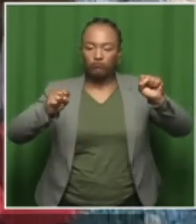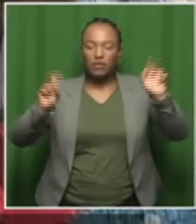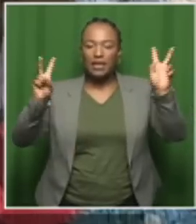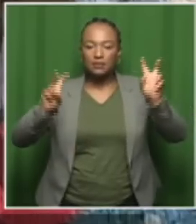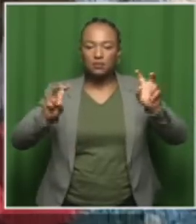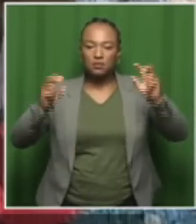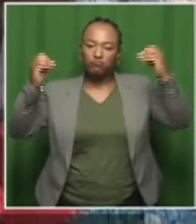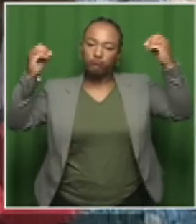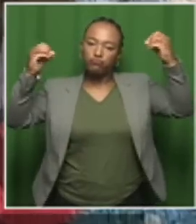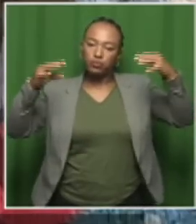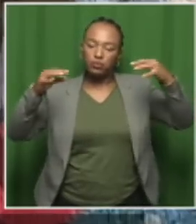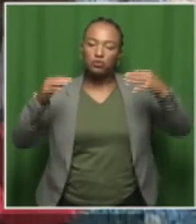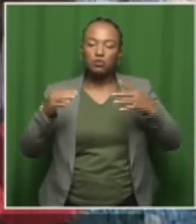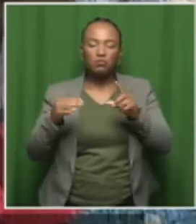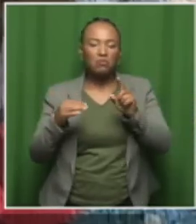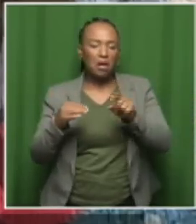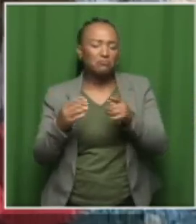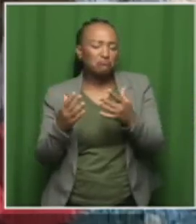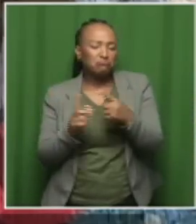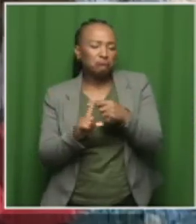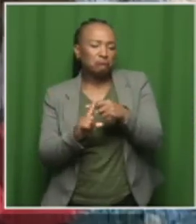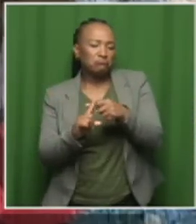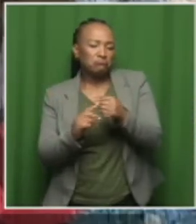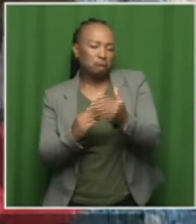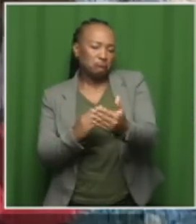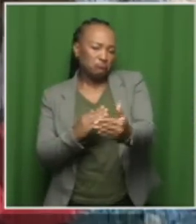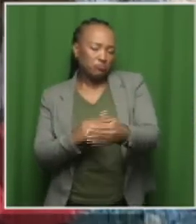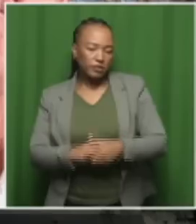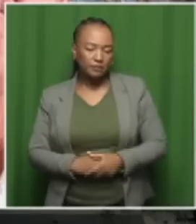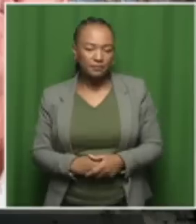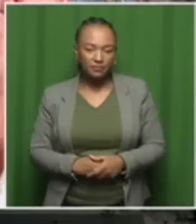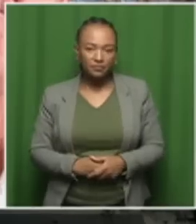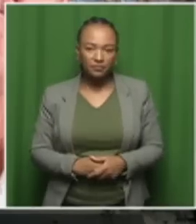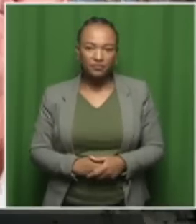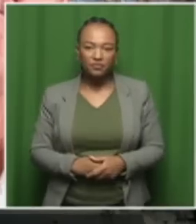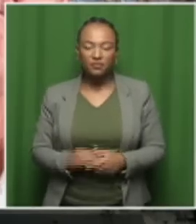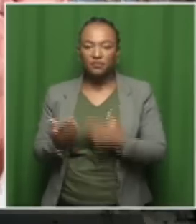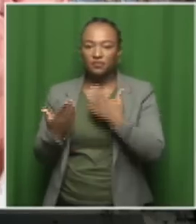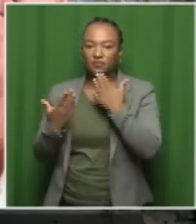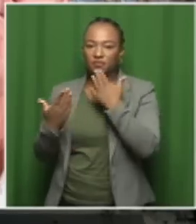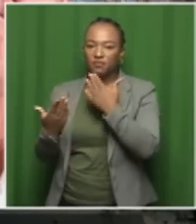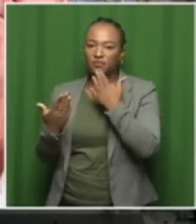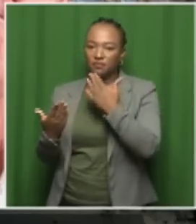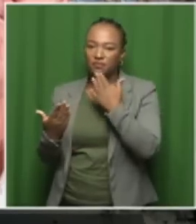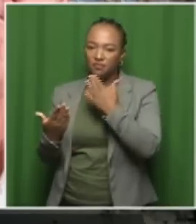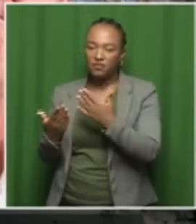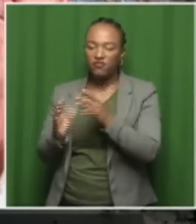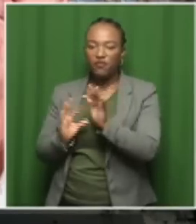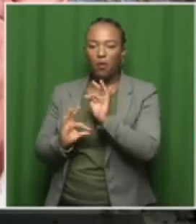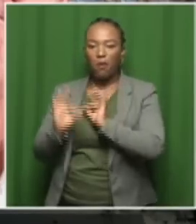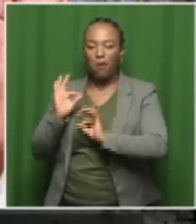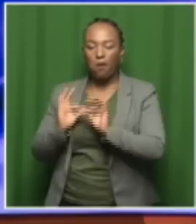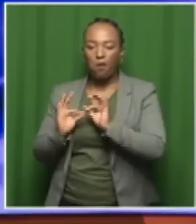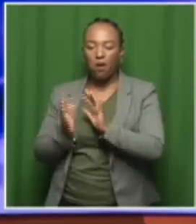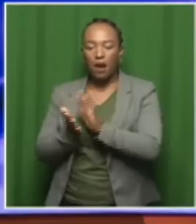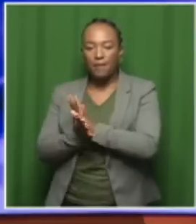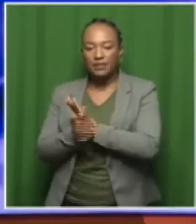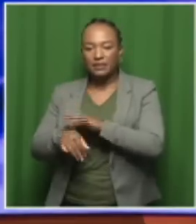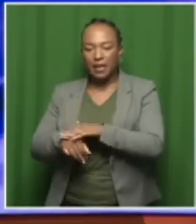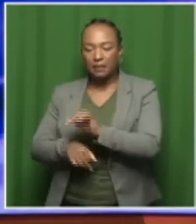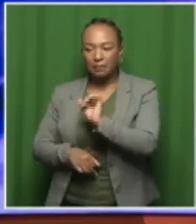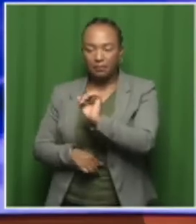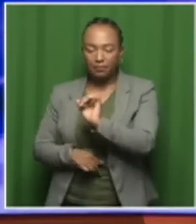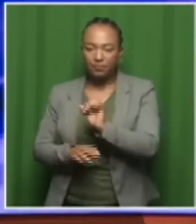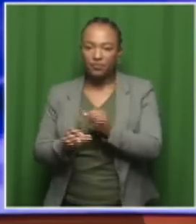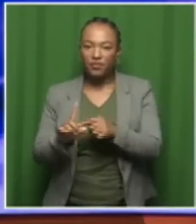relatively optimistic, I think, going forward. All right, Dr. Jammine, lovely chatting to you. Thank you so much for your valuable insights. We do appreciate your time. That